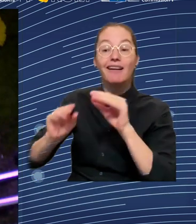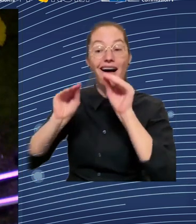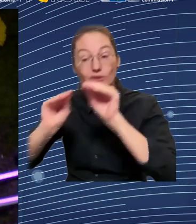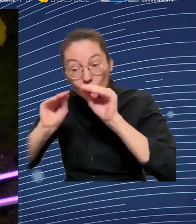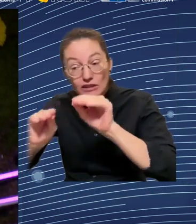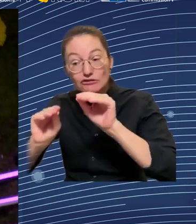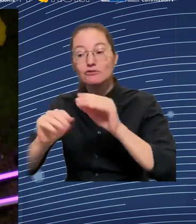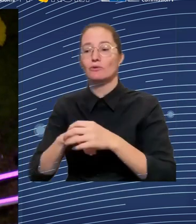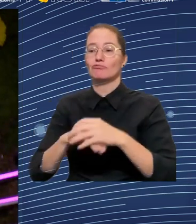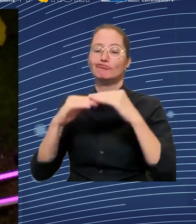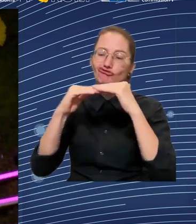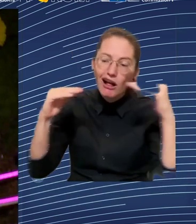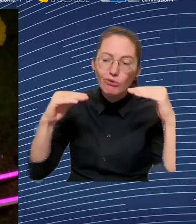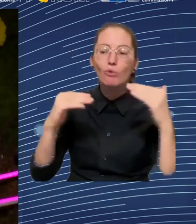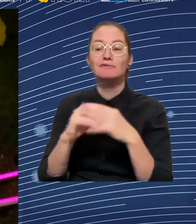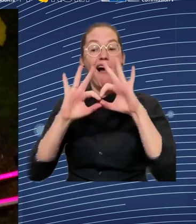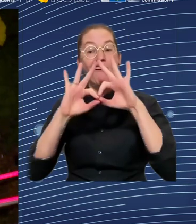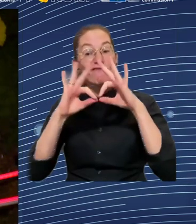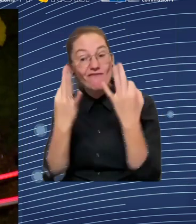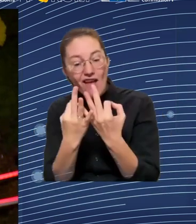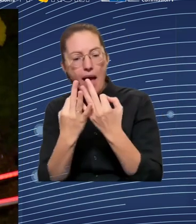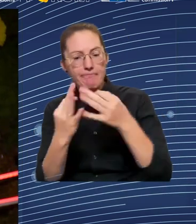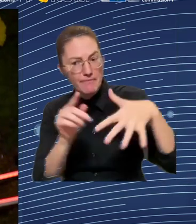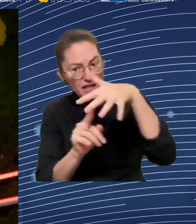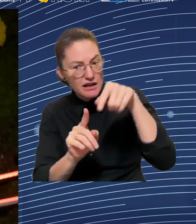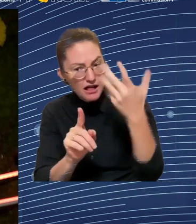something we have to come to terms with it, because